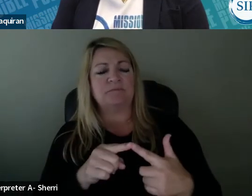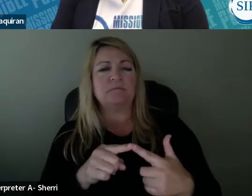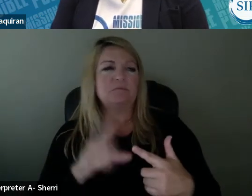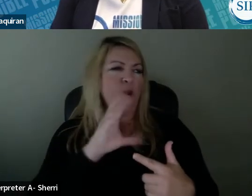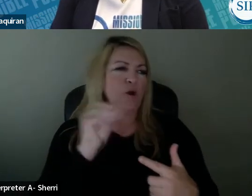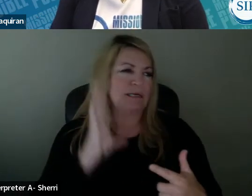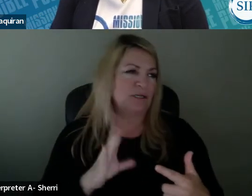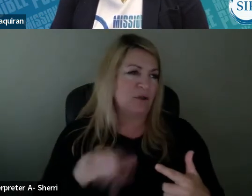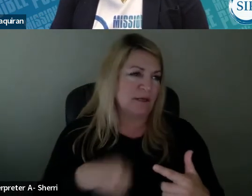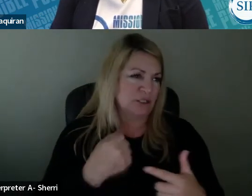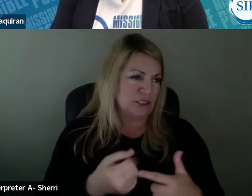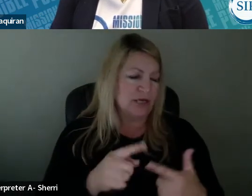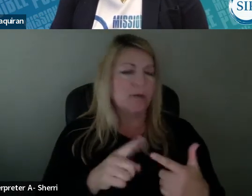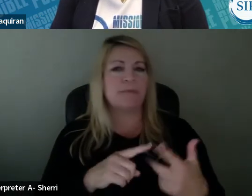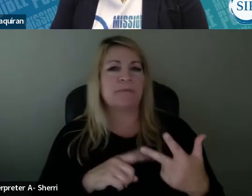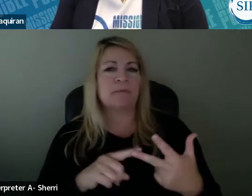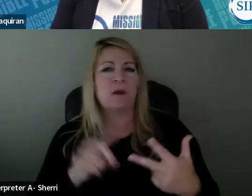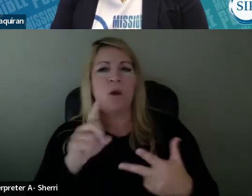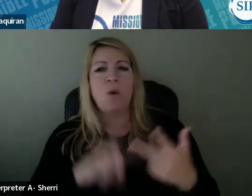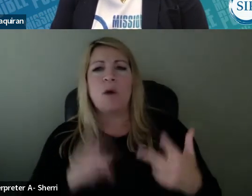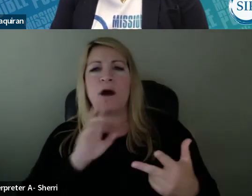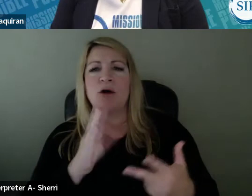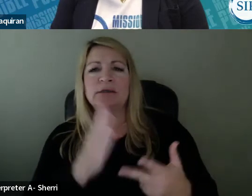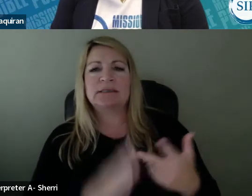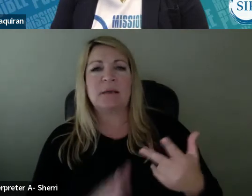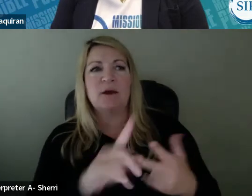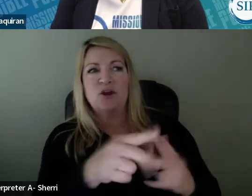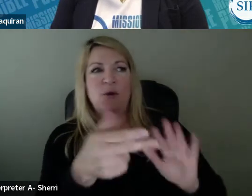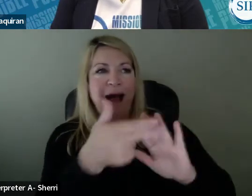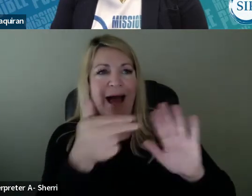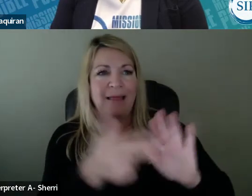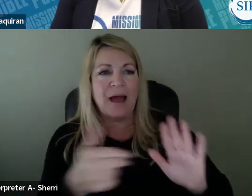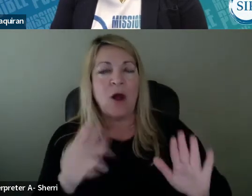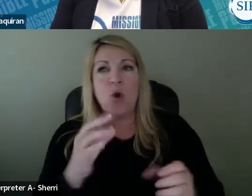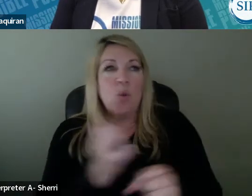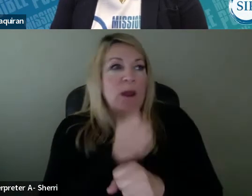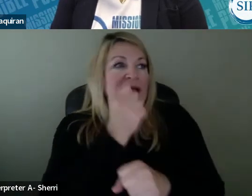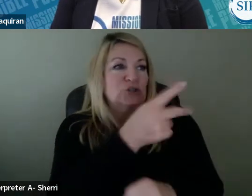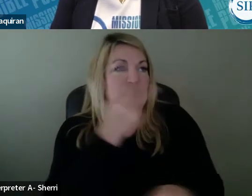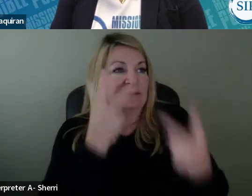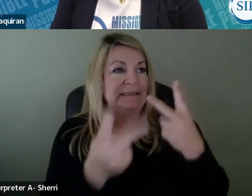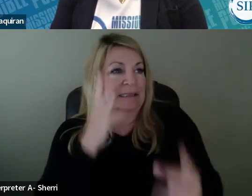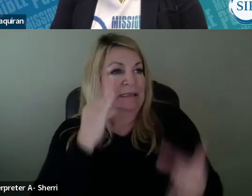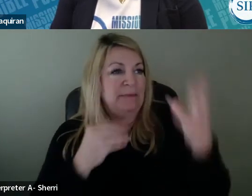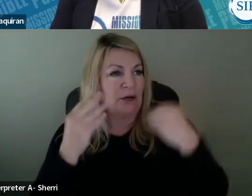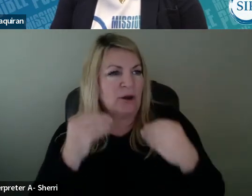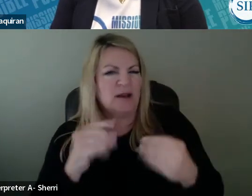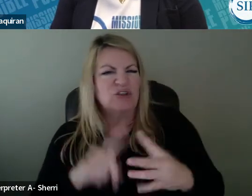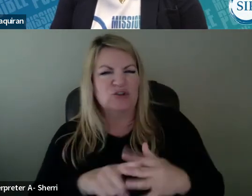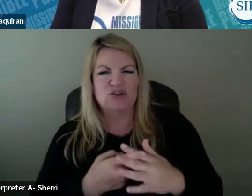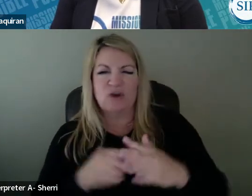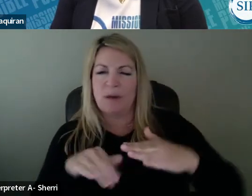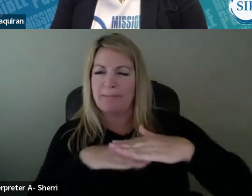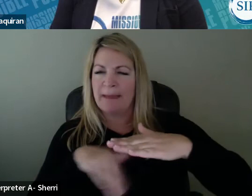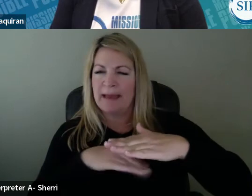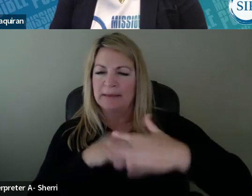this year? Or what are some of the highlights or some wins that you've experienced? So you really like starting with those basics, and then you could